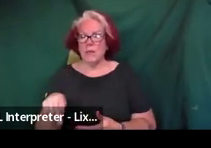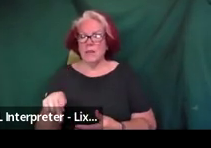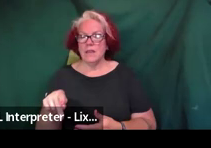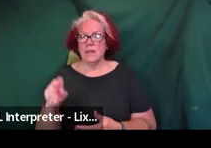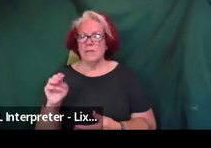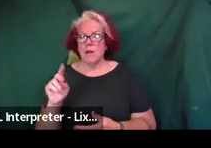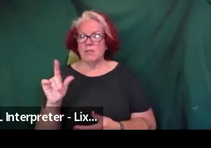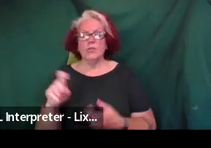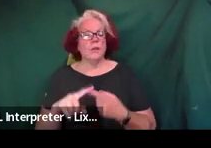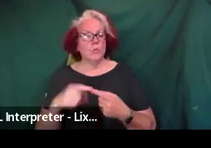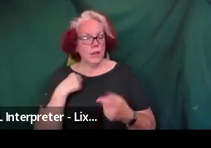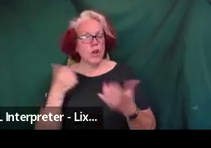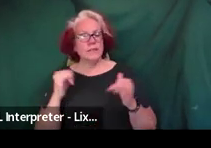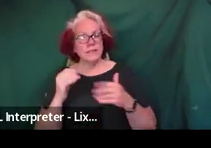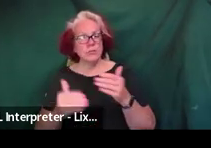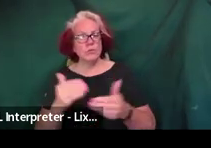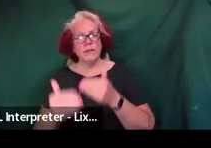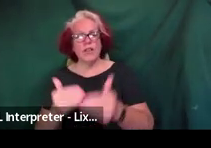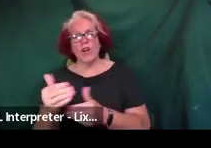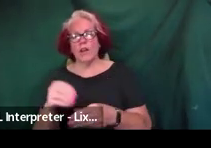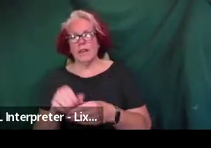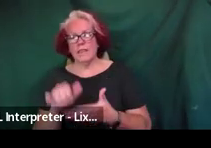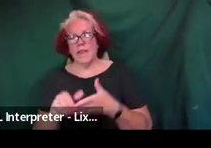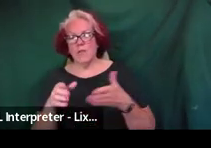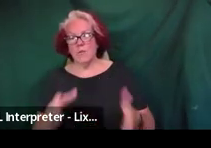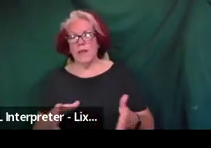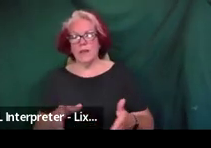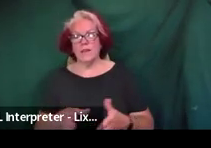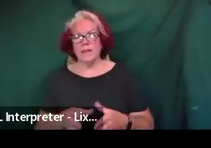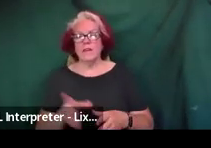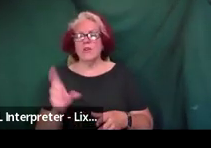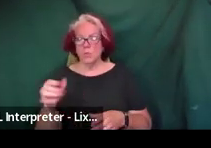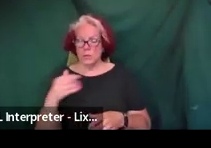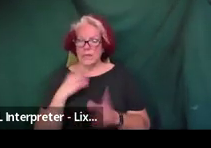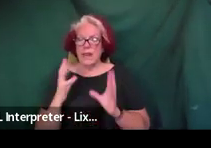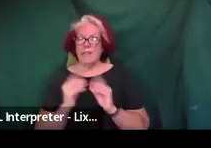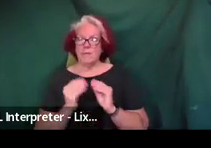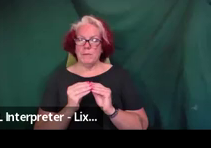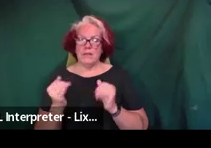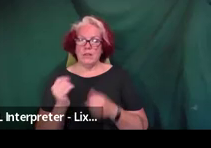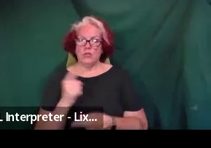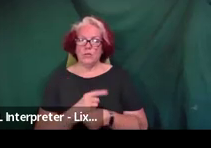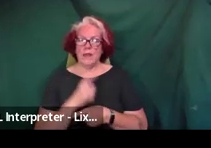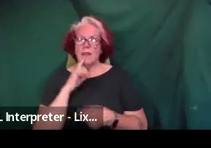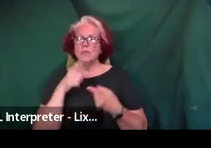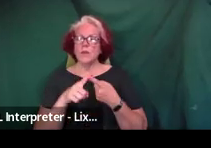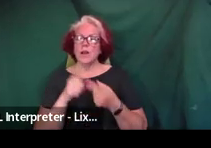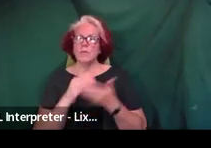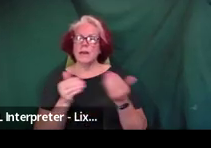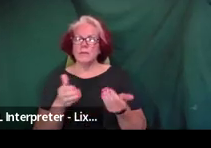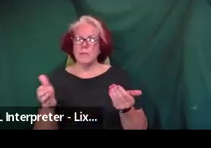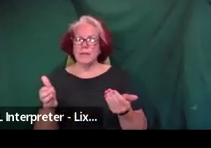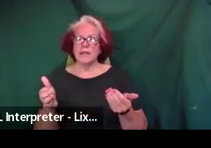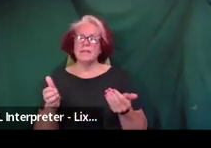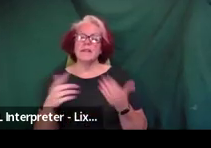definitely still moving in that direction. As Dr. Huntoon mentioned, we did have a meeting earlier today to talk about some things and